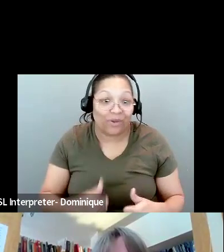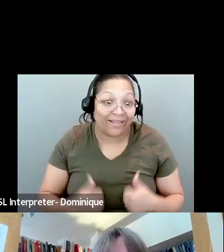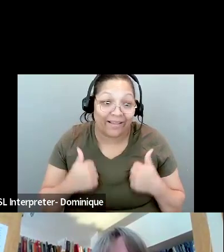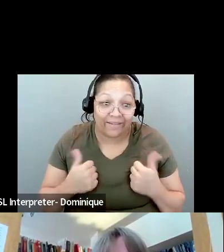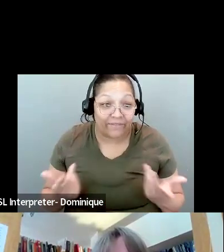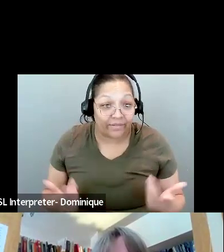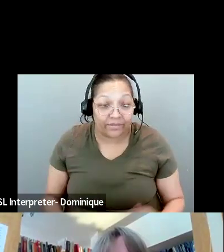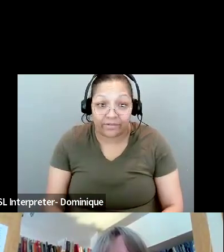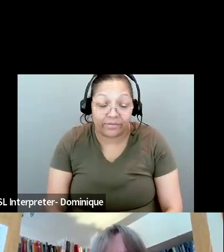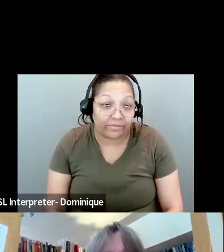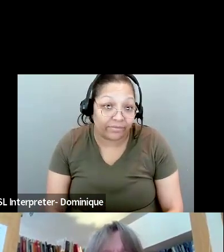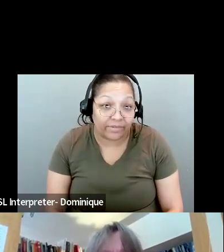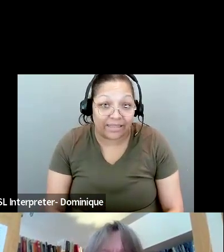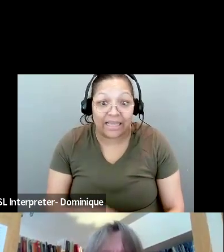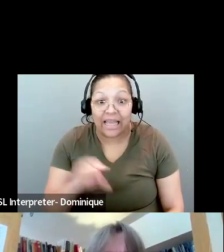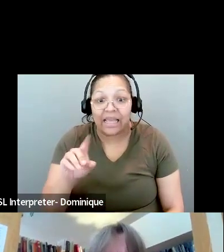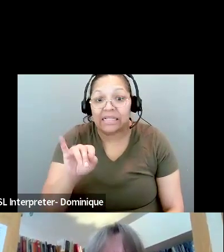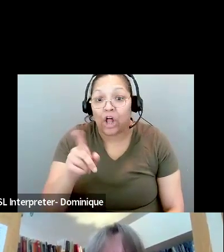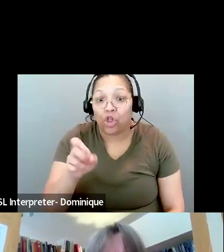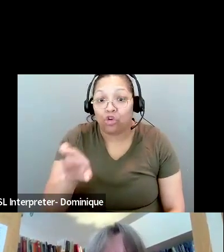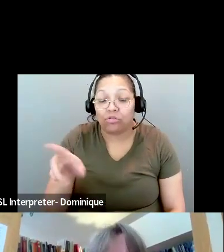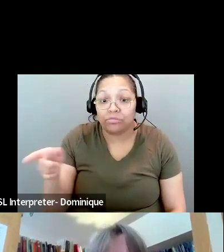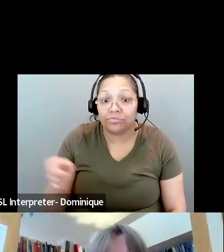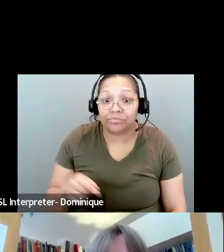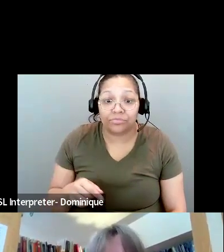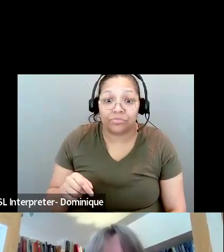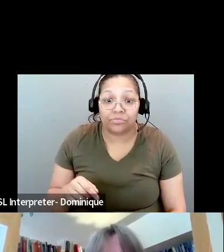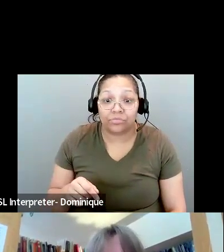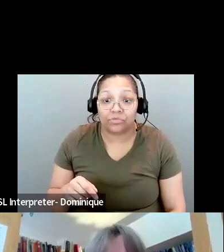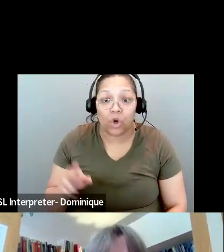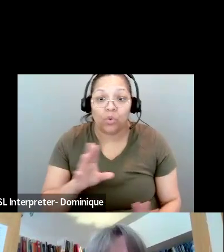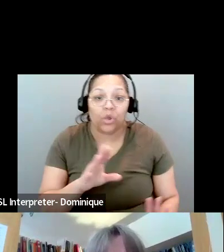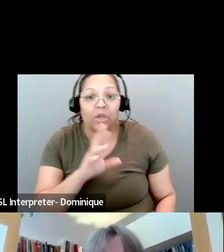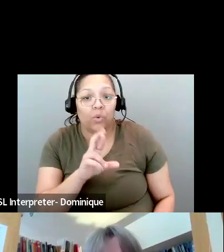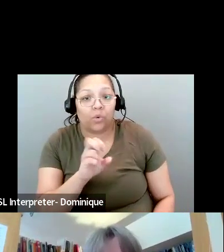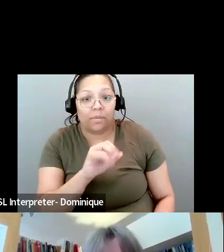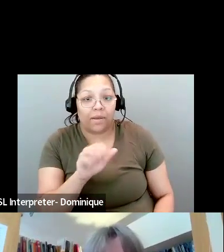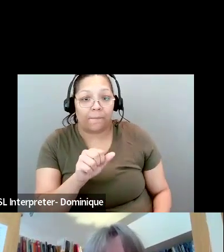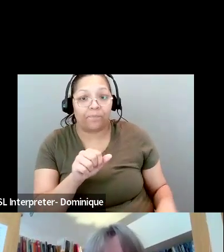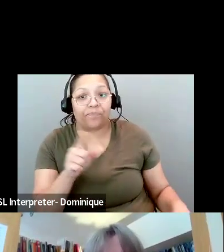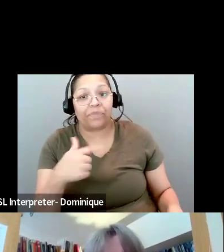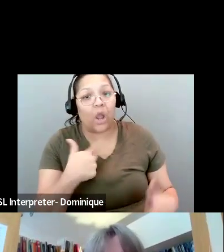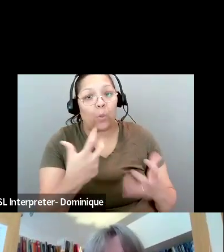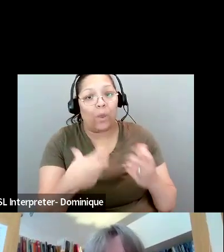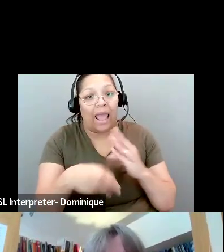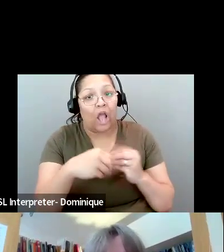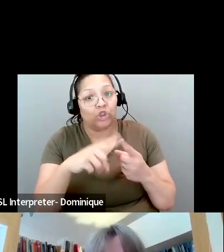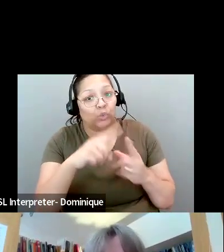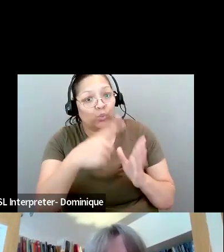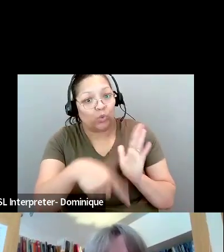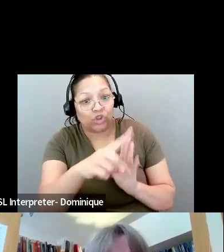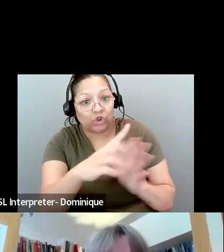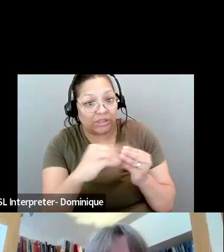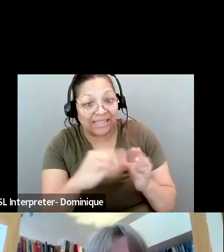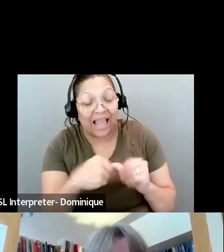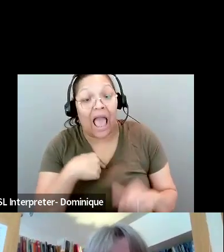And Tyler. And Oh, Don, I just want to add to what you're saying. I know that every